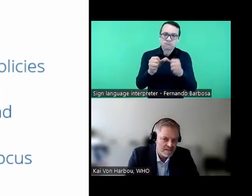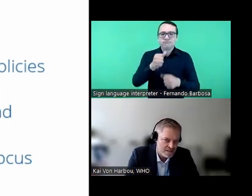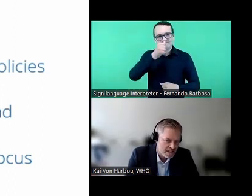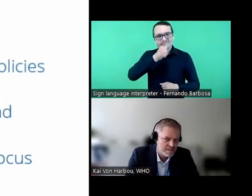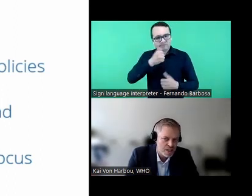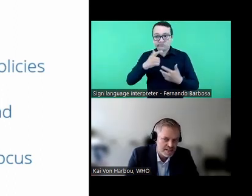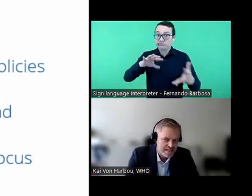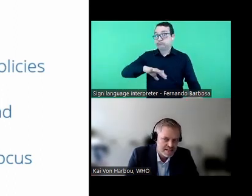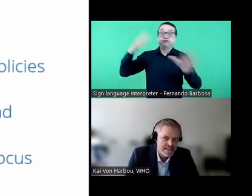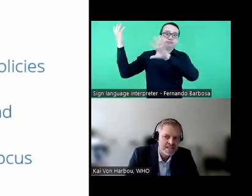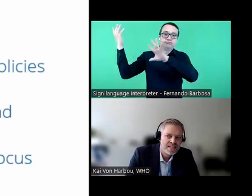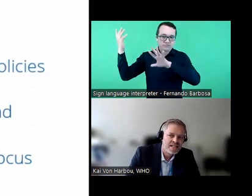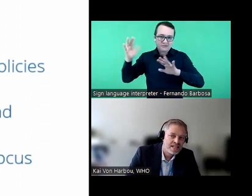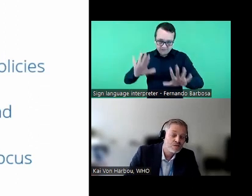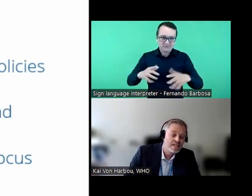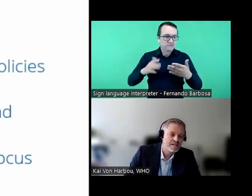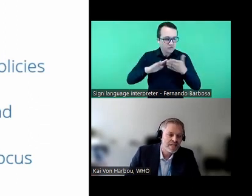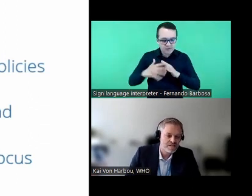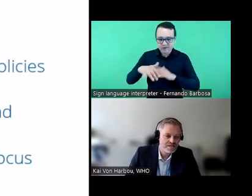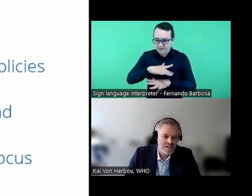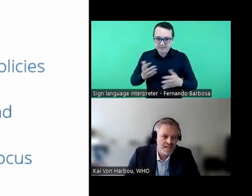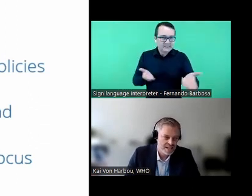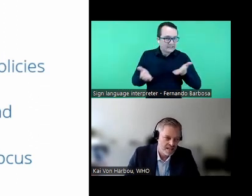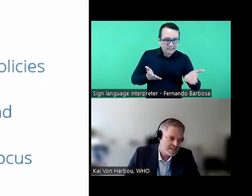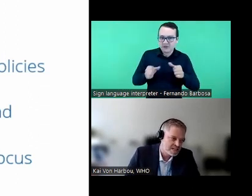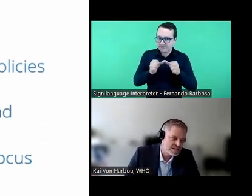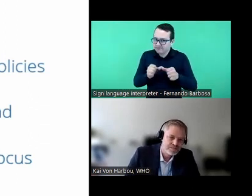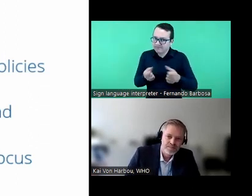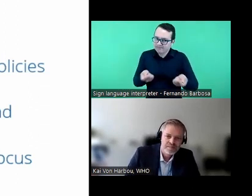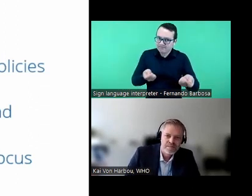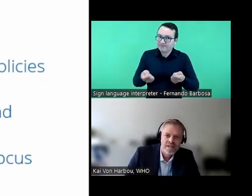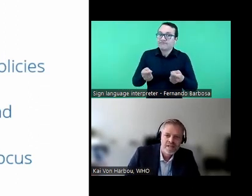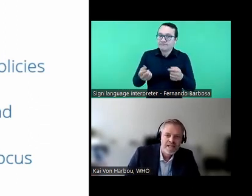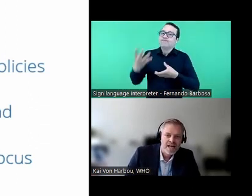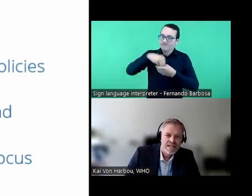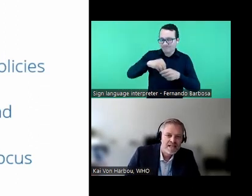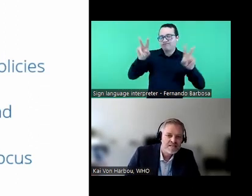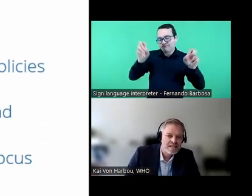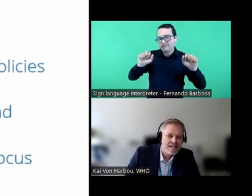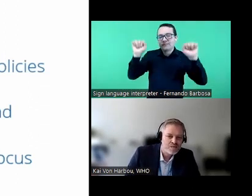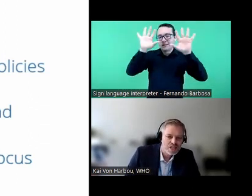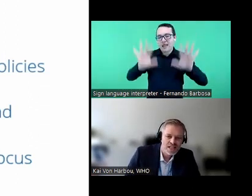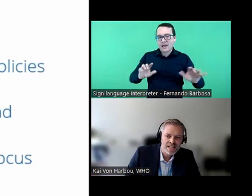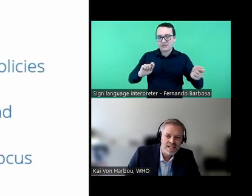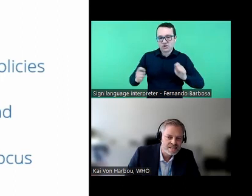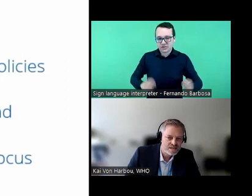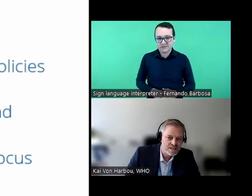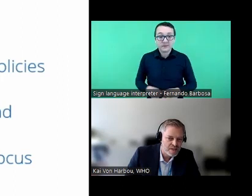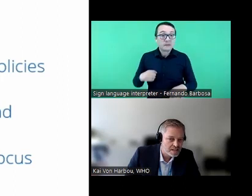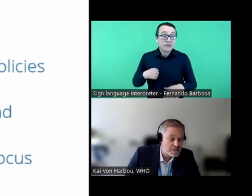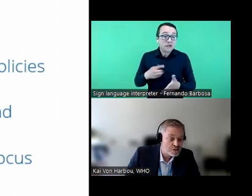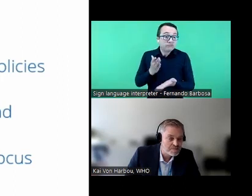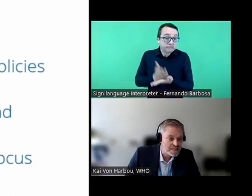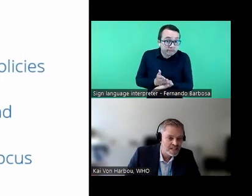all types of health emergencies, including the impact of climate change. I think I leave it here. I will share the links to